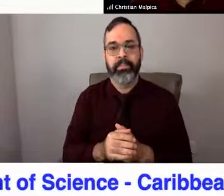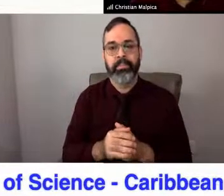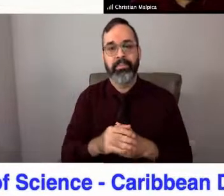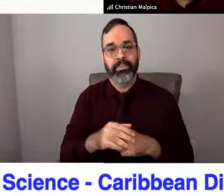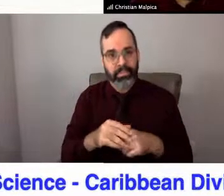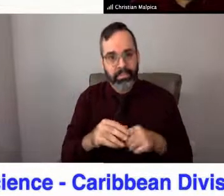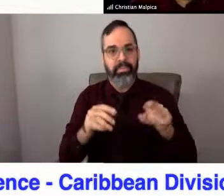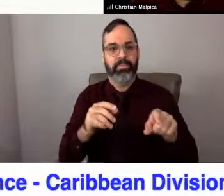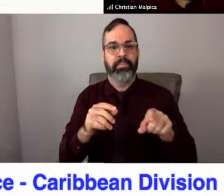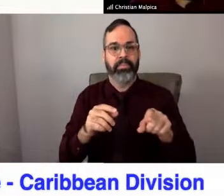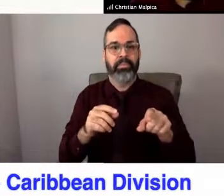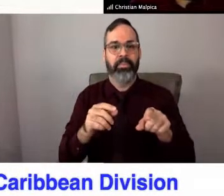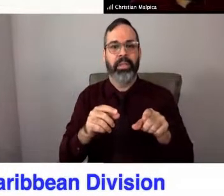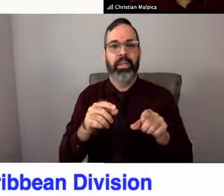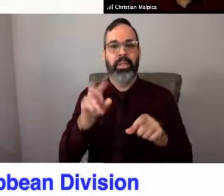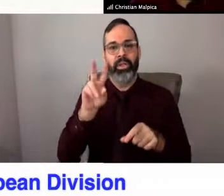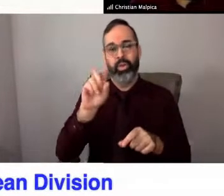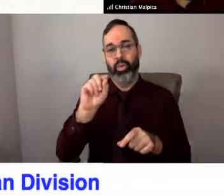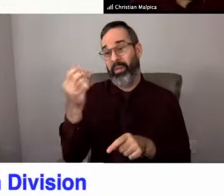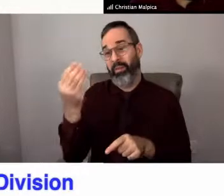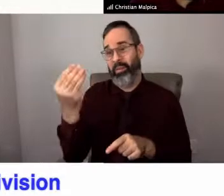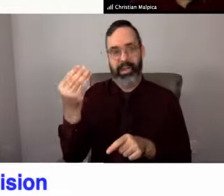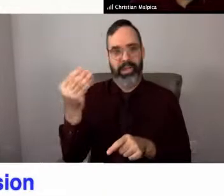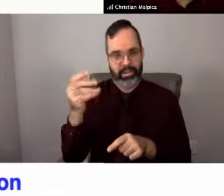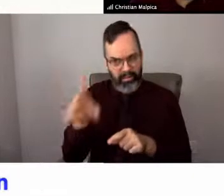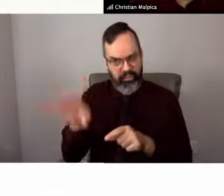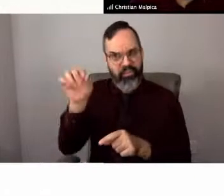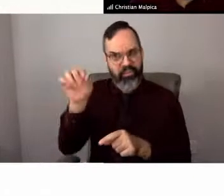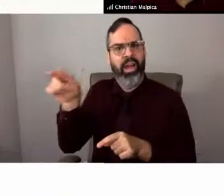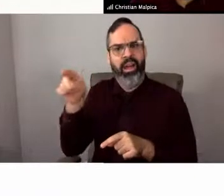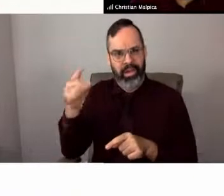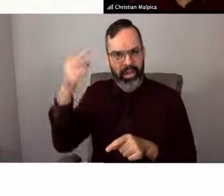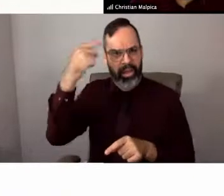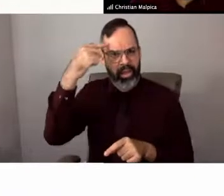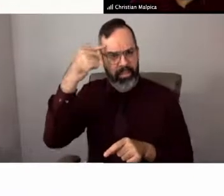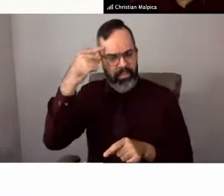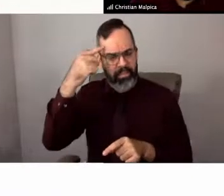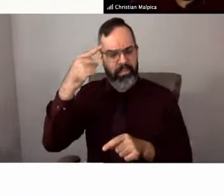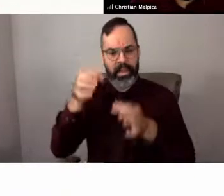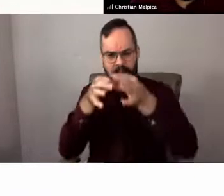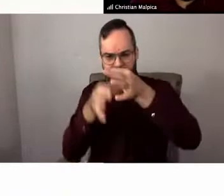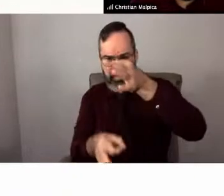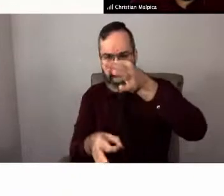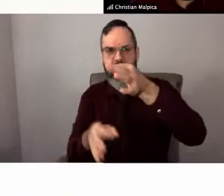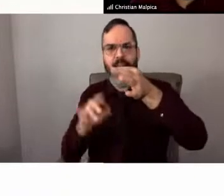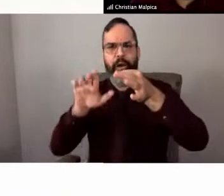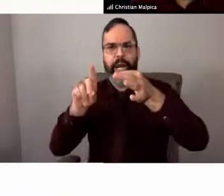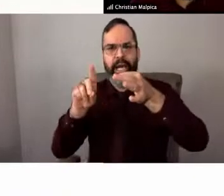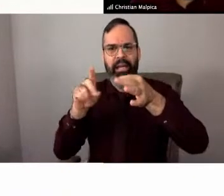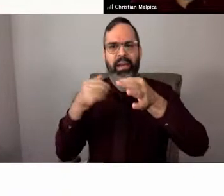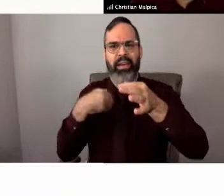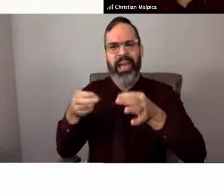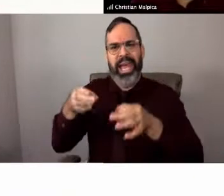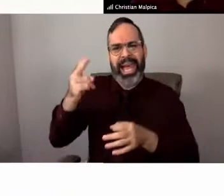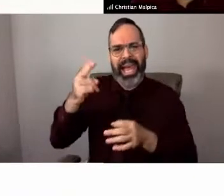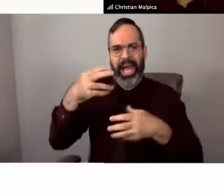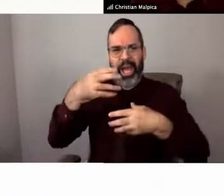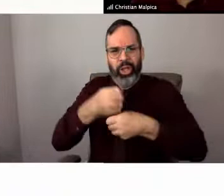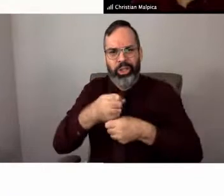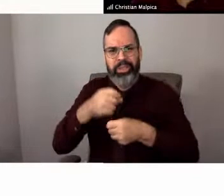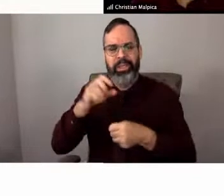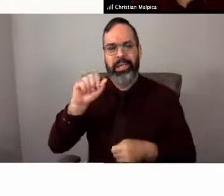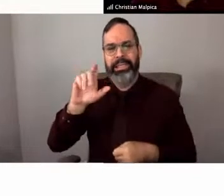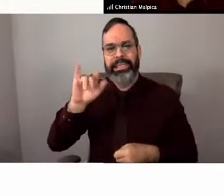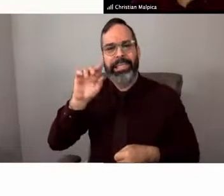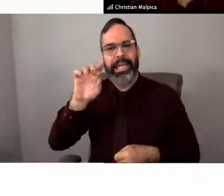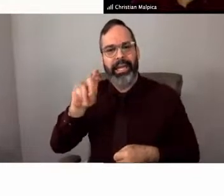Merali, in 2014, he discovered that brain and cerebrospinal fluid of hand patients have high concentration of their acetylated form